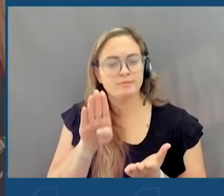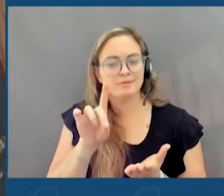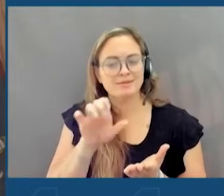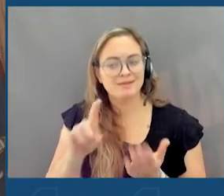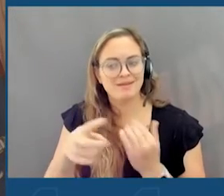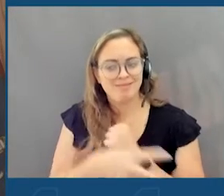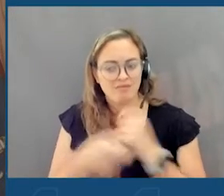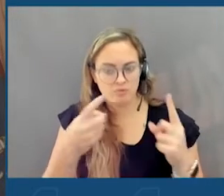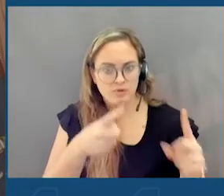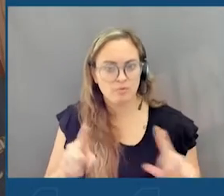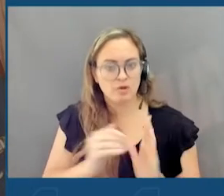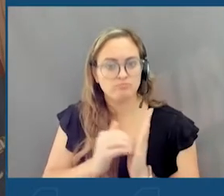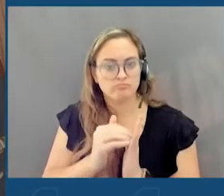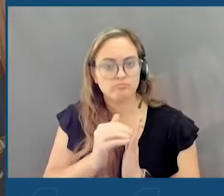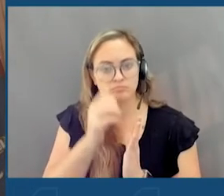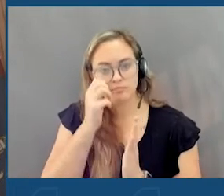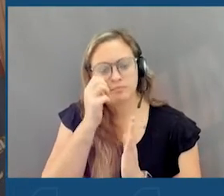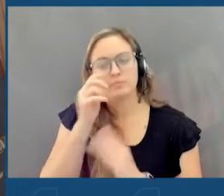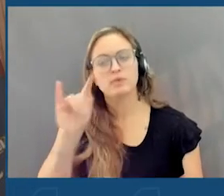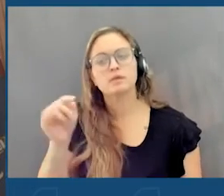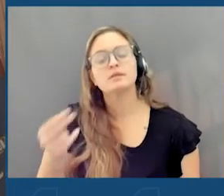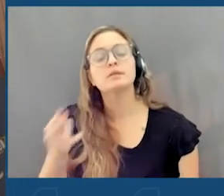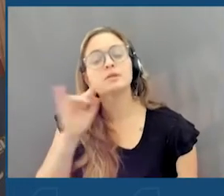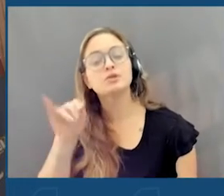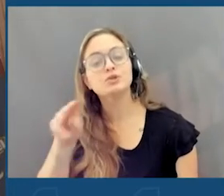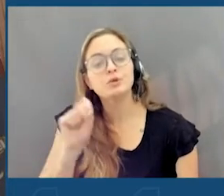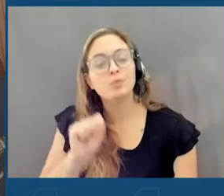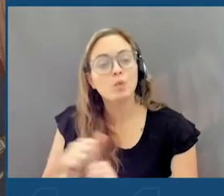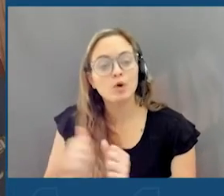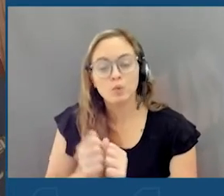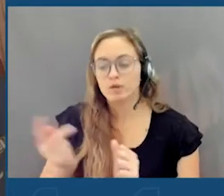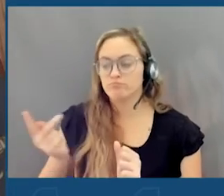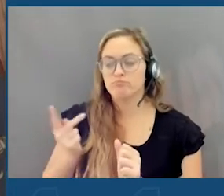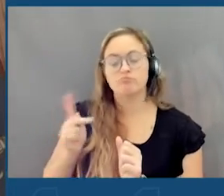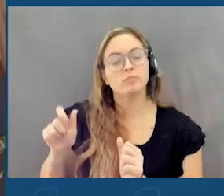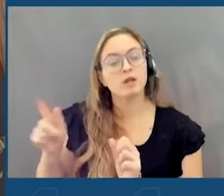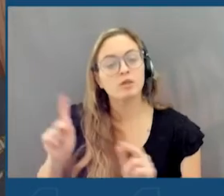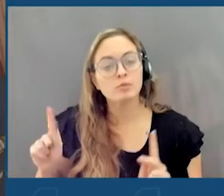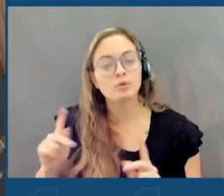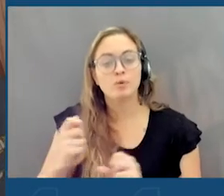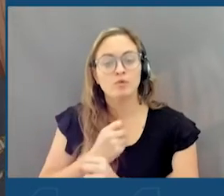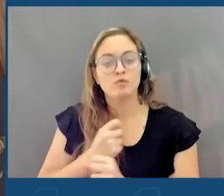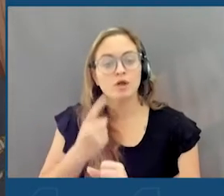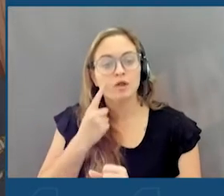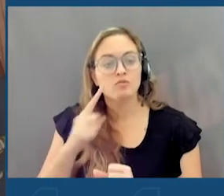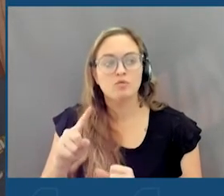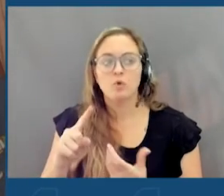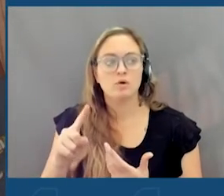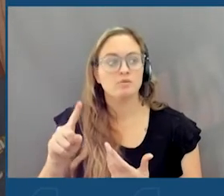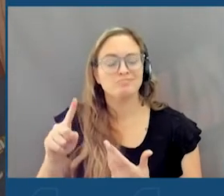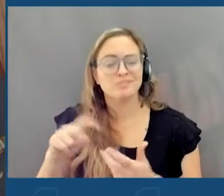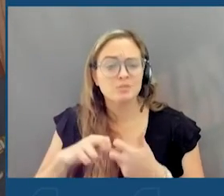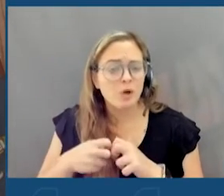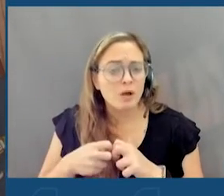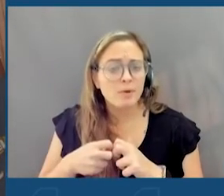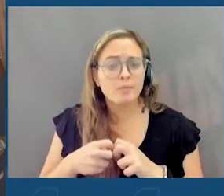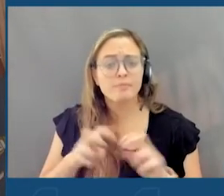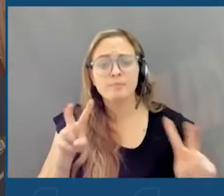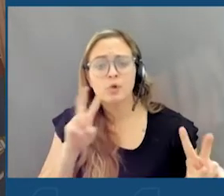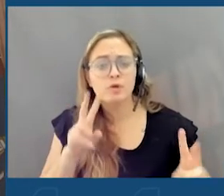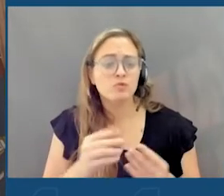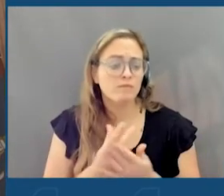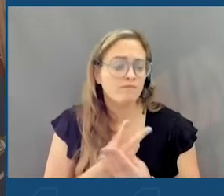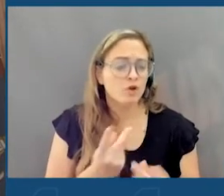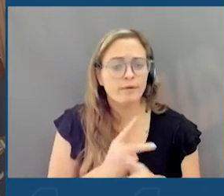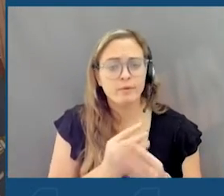occurring. Tish James worked with me and others in fighting this problem and looking for solutions, and now